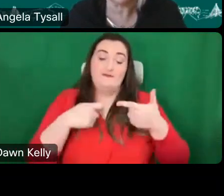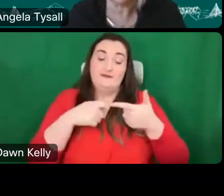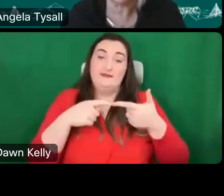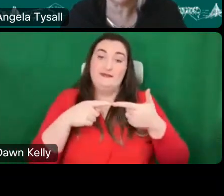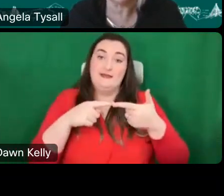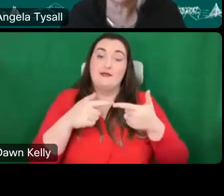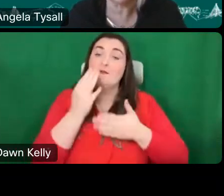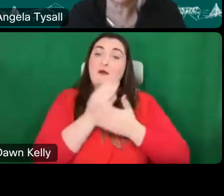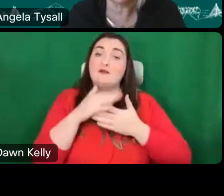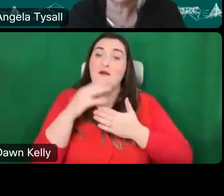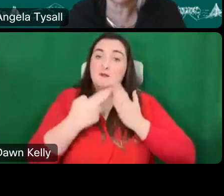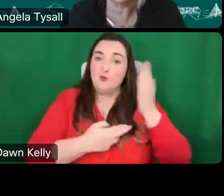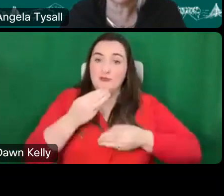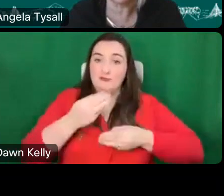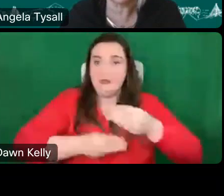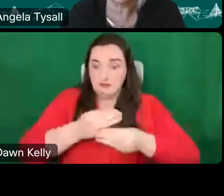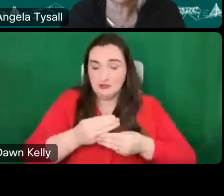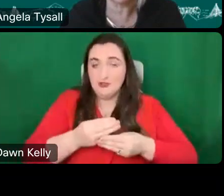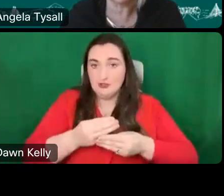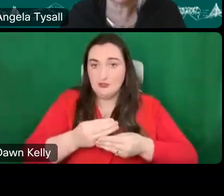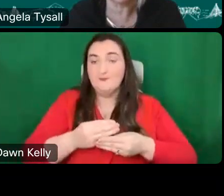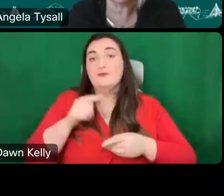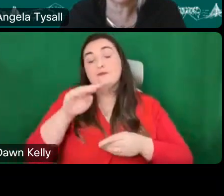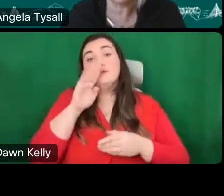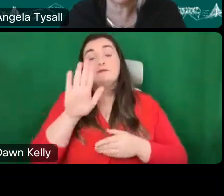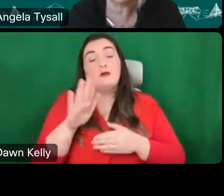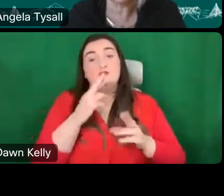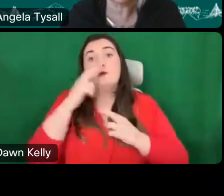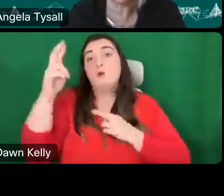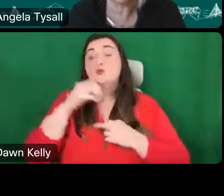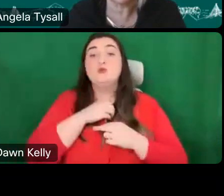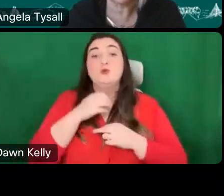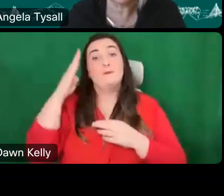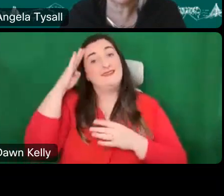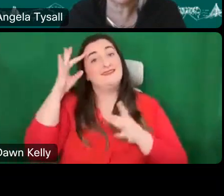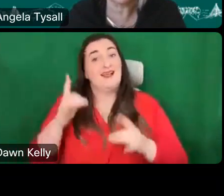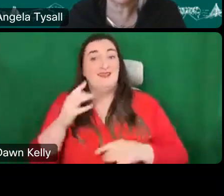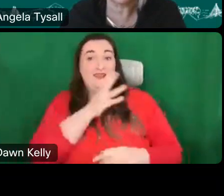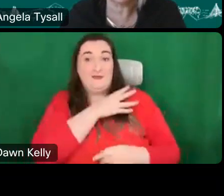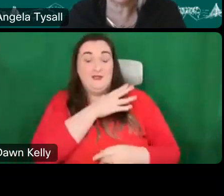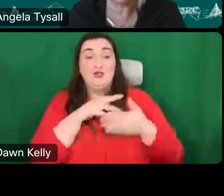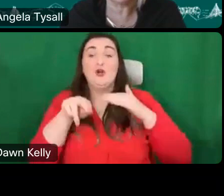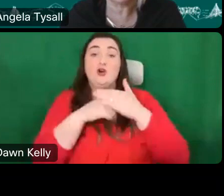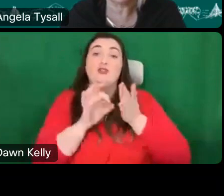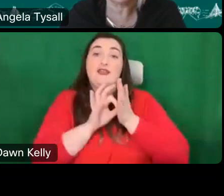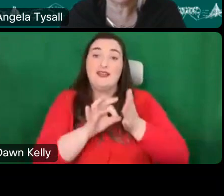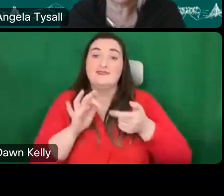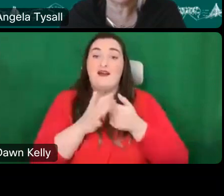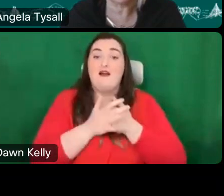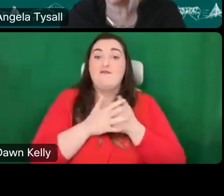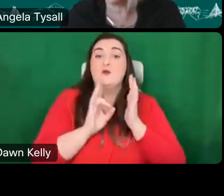of our reporting procedure would be that we must report to the Mental Health Commission under the guidance on quality and safety